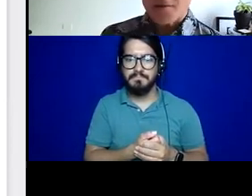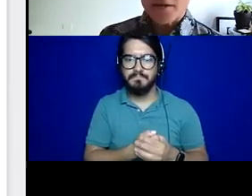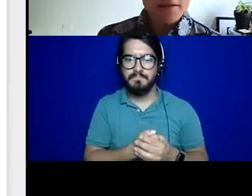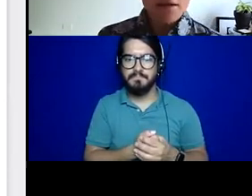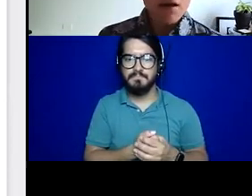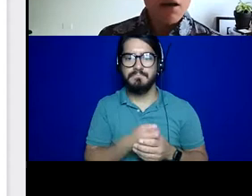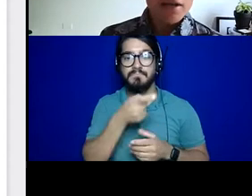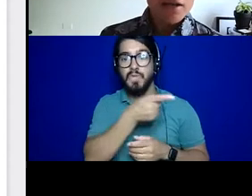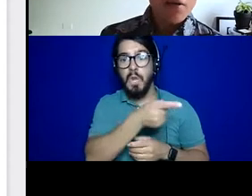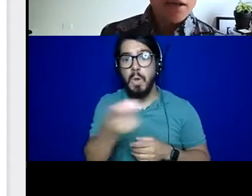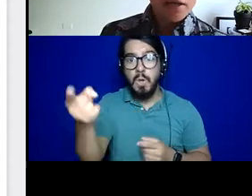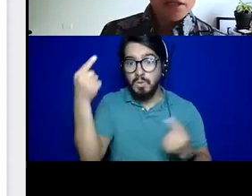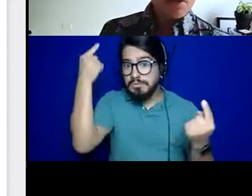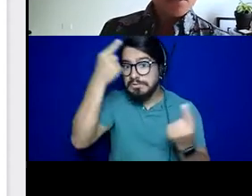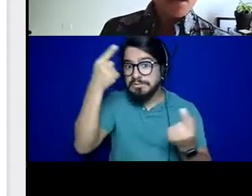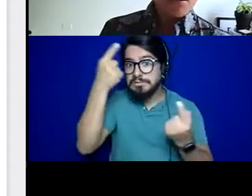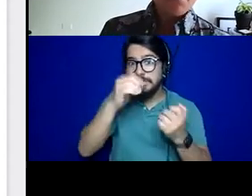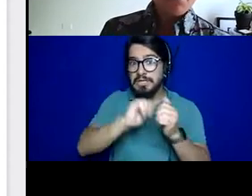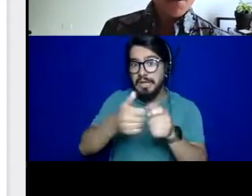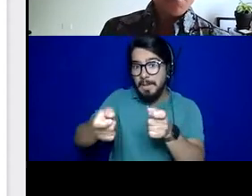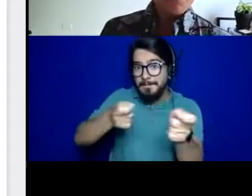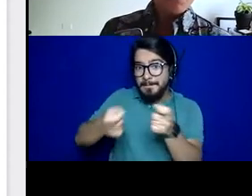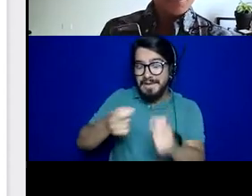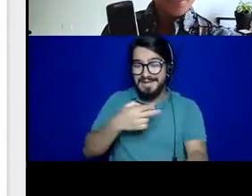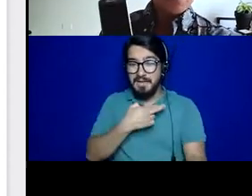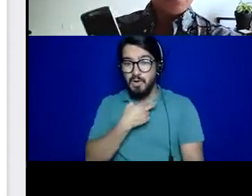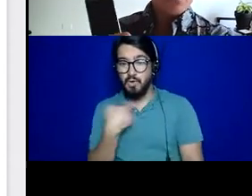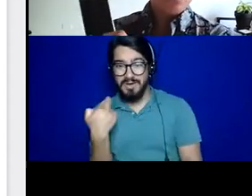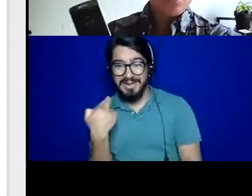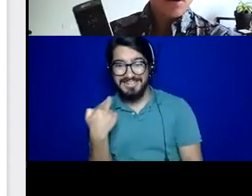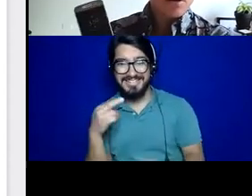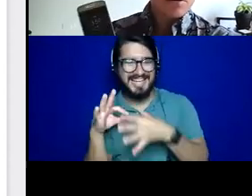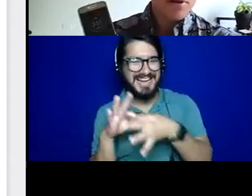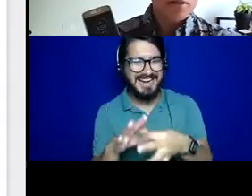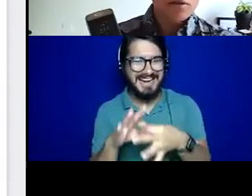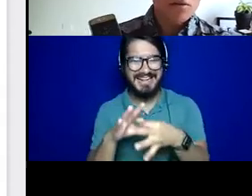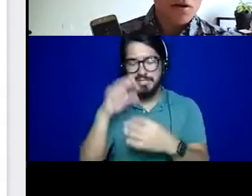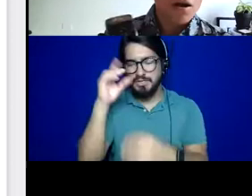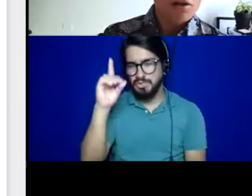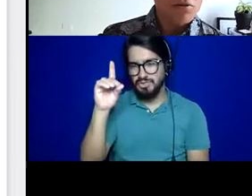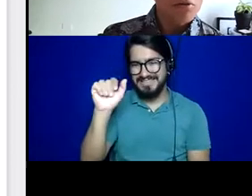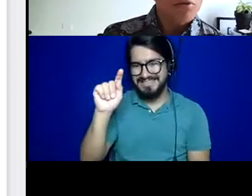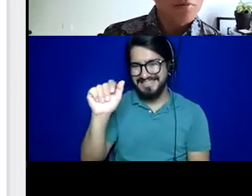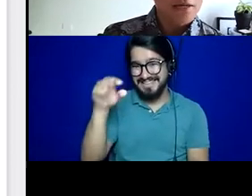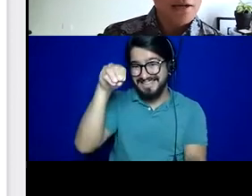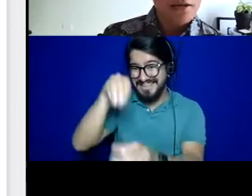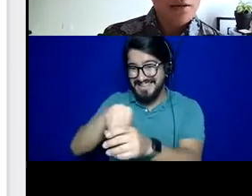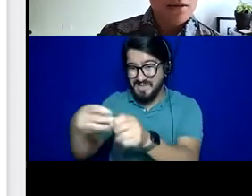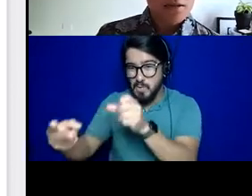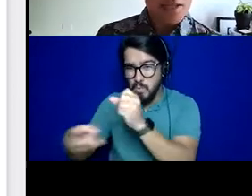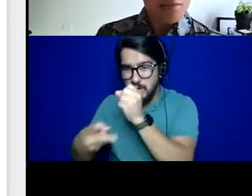Is anybody thinking already about managing risks of data that's either stored on your device or on your removable